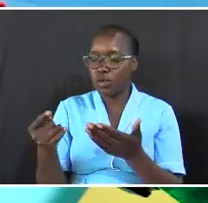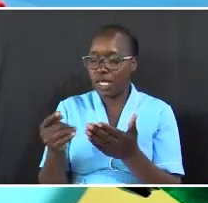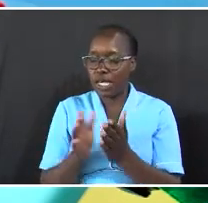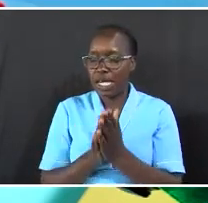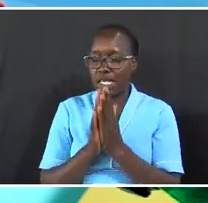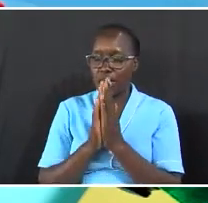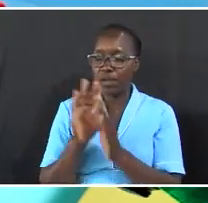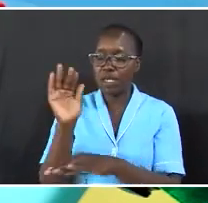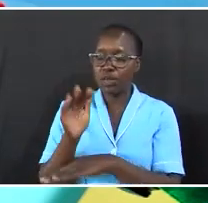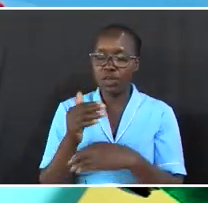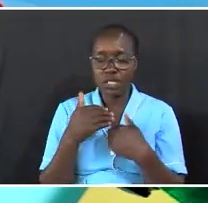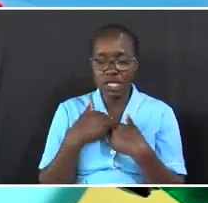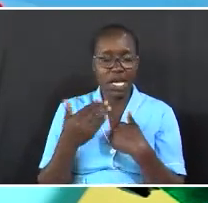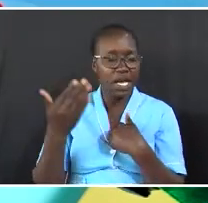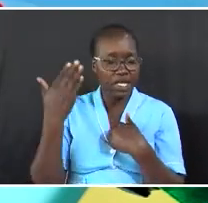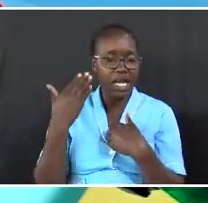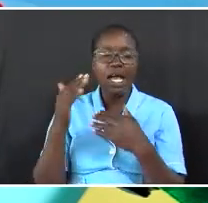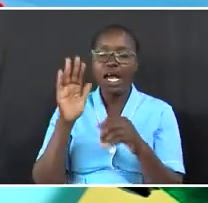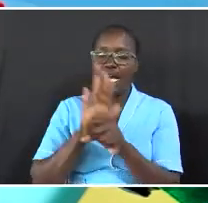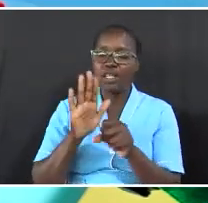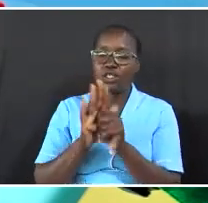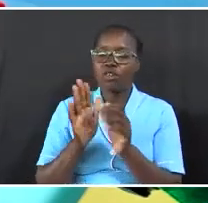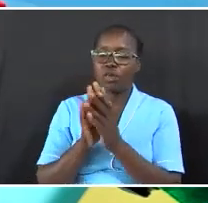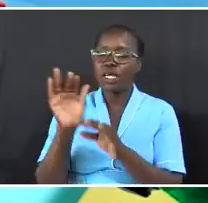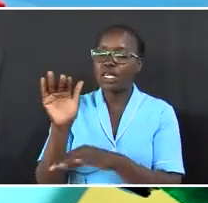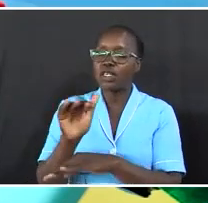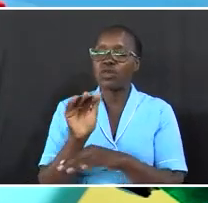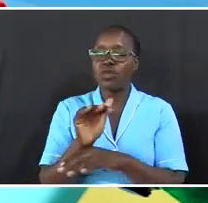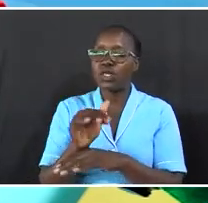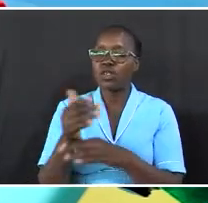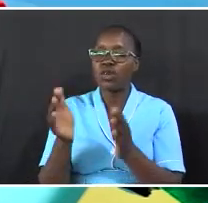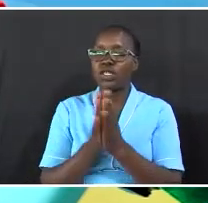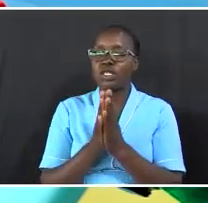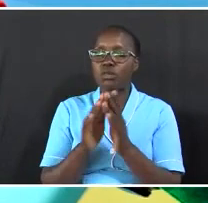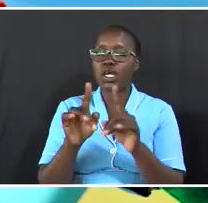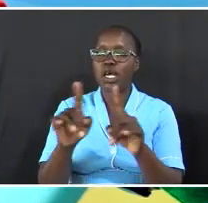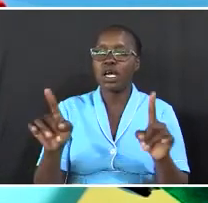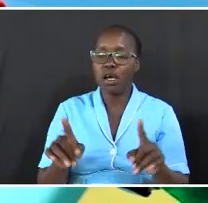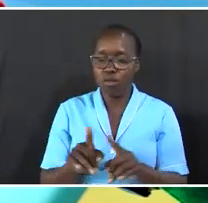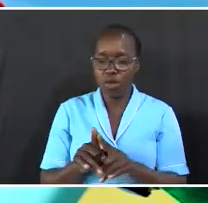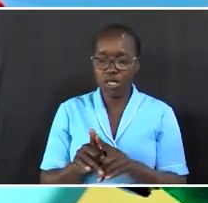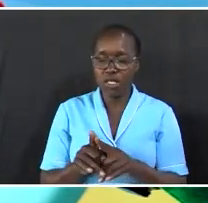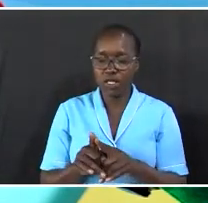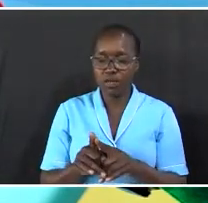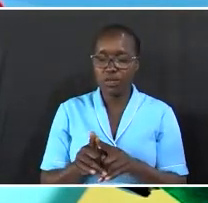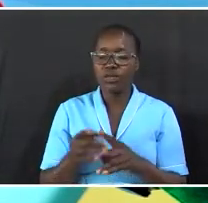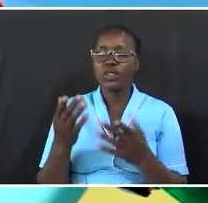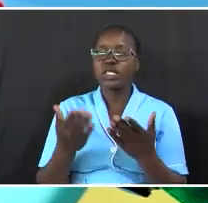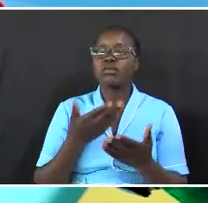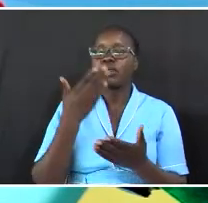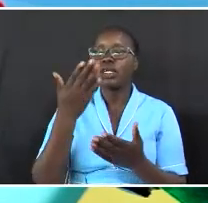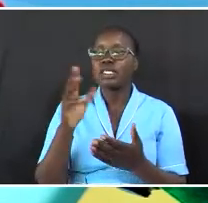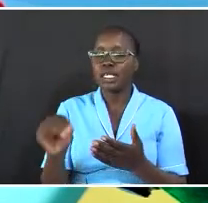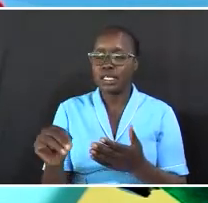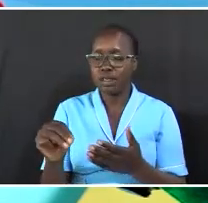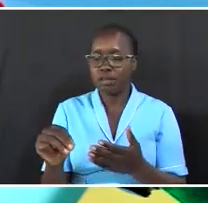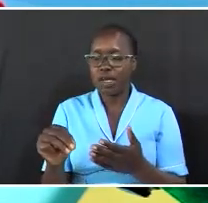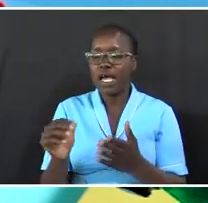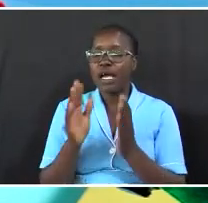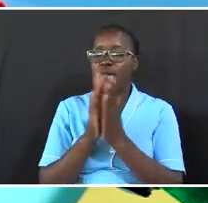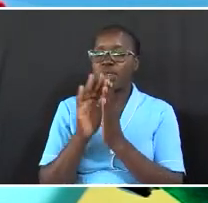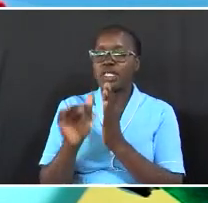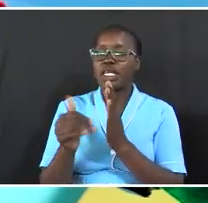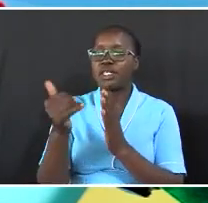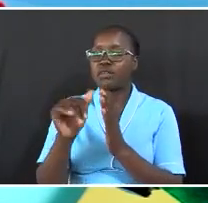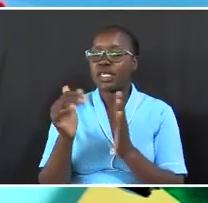had a prayer request, a lot of prayer requests that have been put on this prayer box, O God, may you answer them, O God. I pray that if